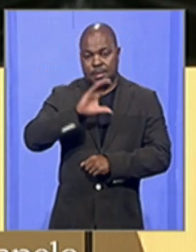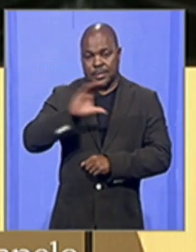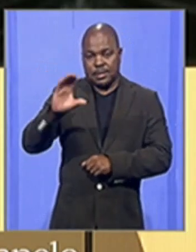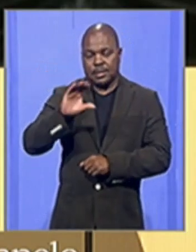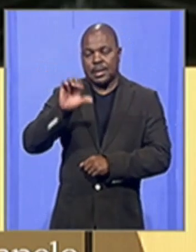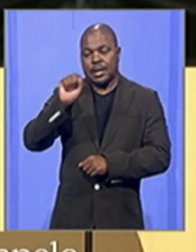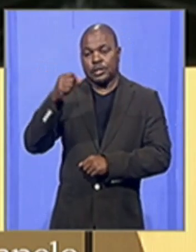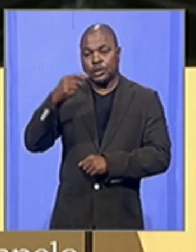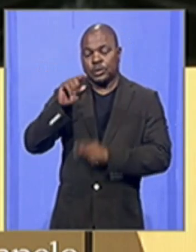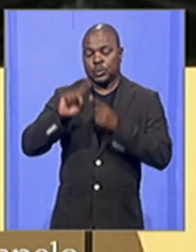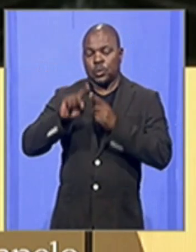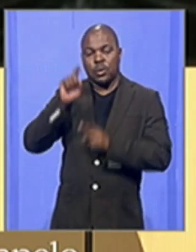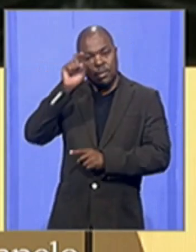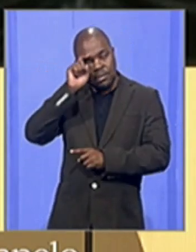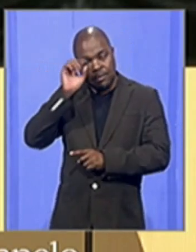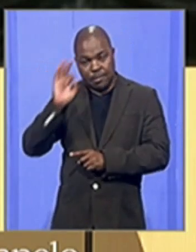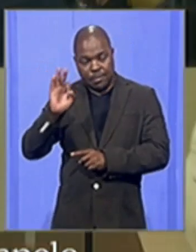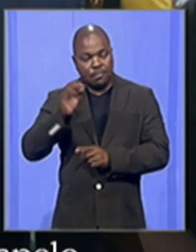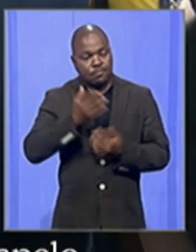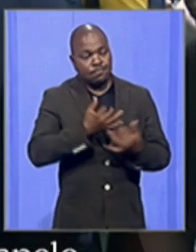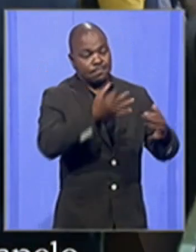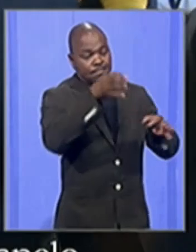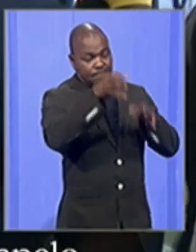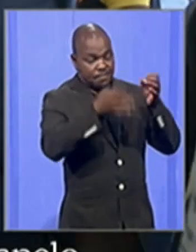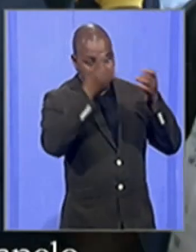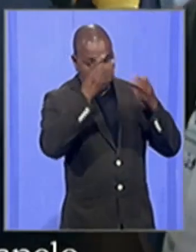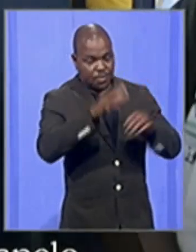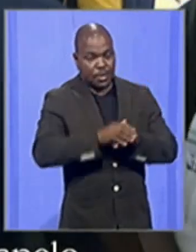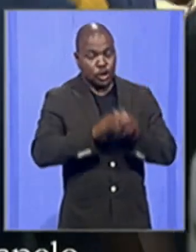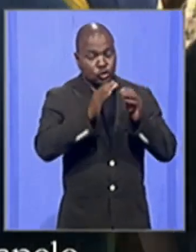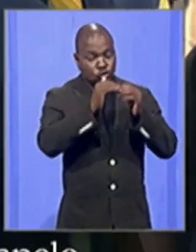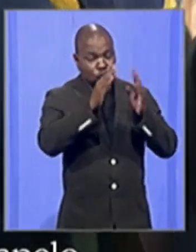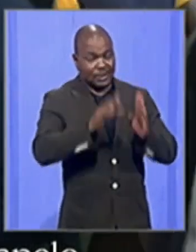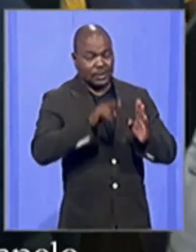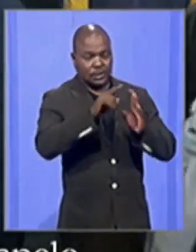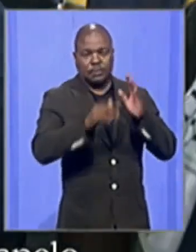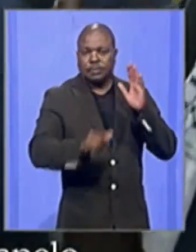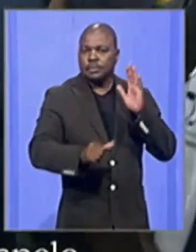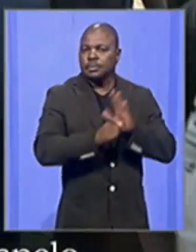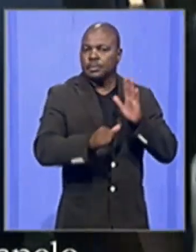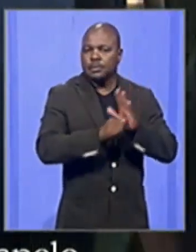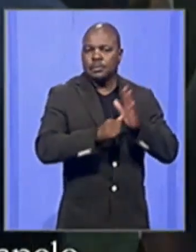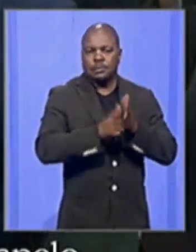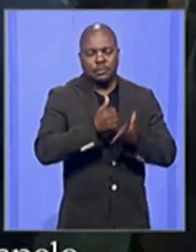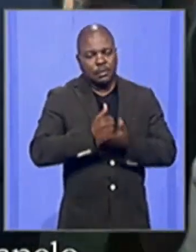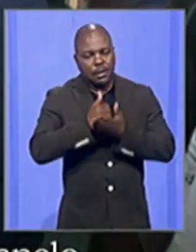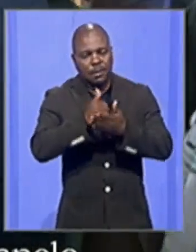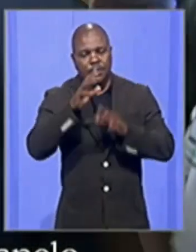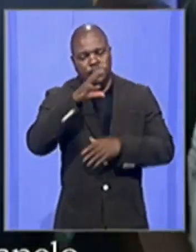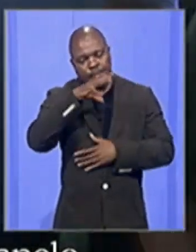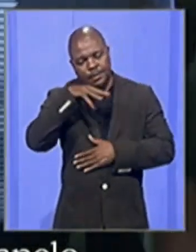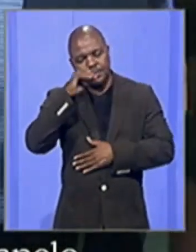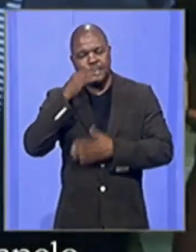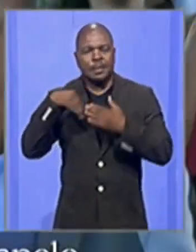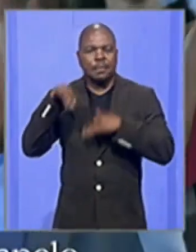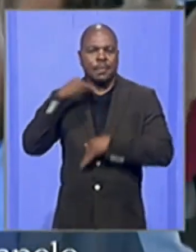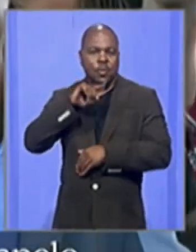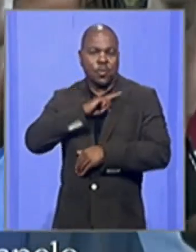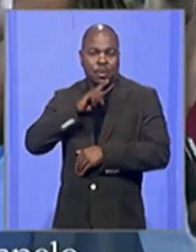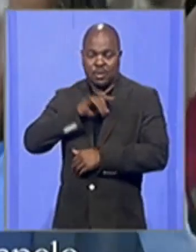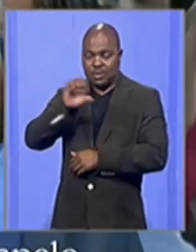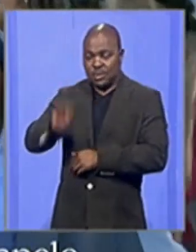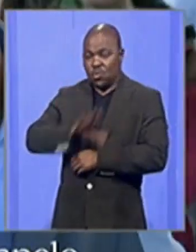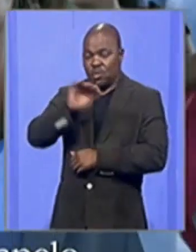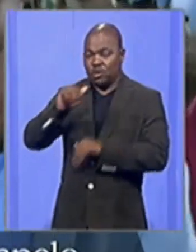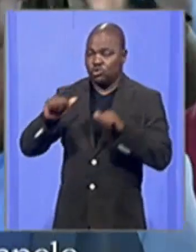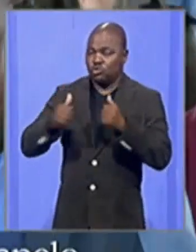Fikile Mbalula o boleletse bakereki gore kereke e na le karolo e botlhokwa mo go tsosoloseng mewa ya batho jaaka setšhaba se lebanwe ke